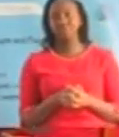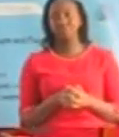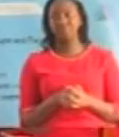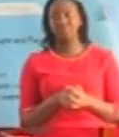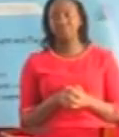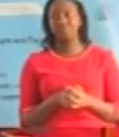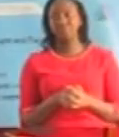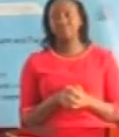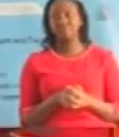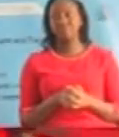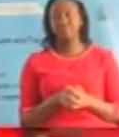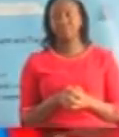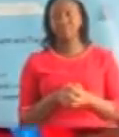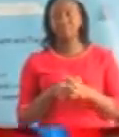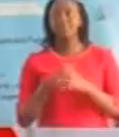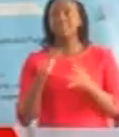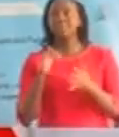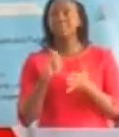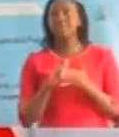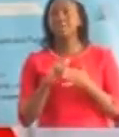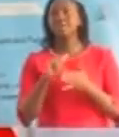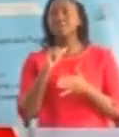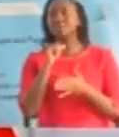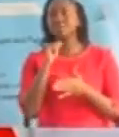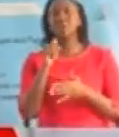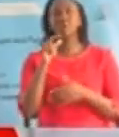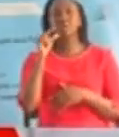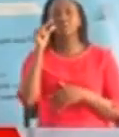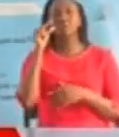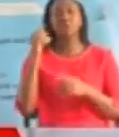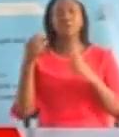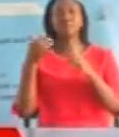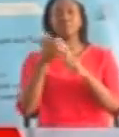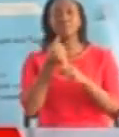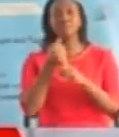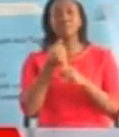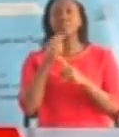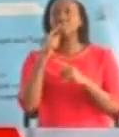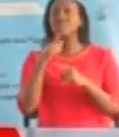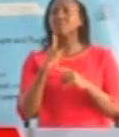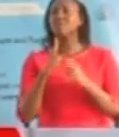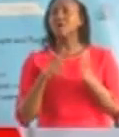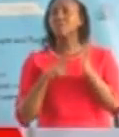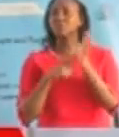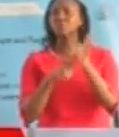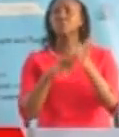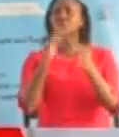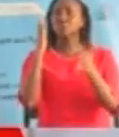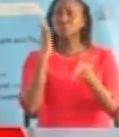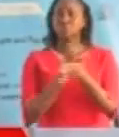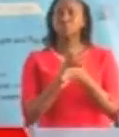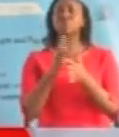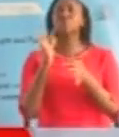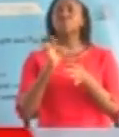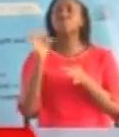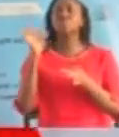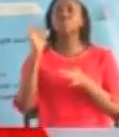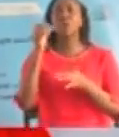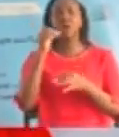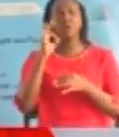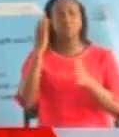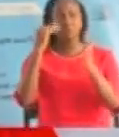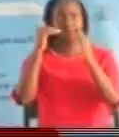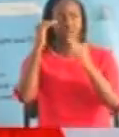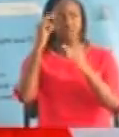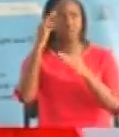That is not a mean achievement. He has exhibited the true spirit of the University